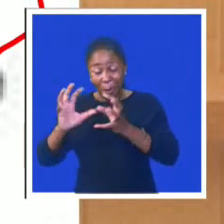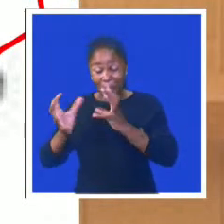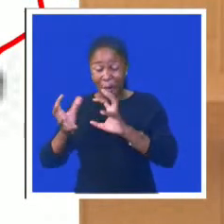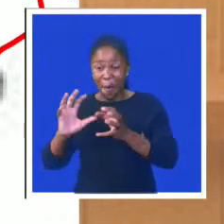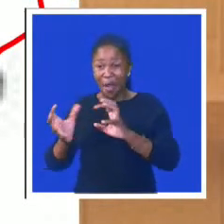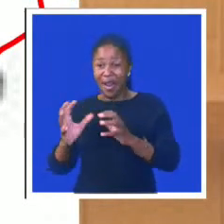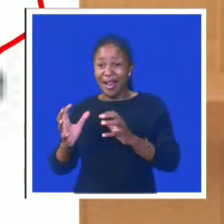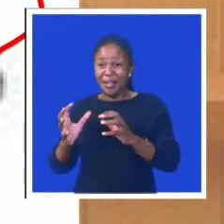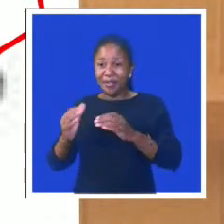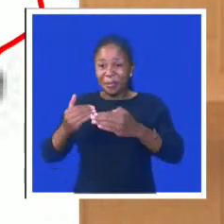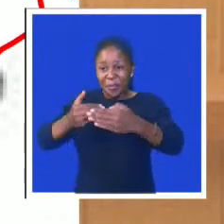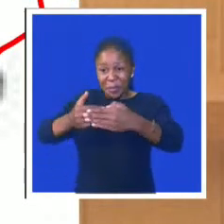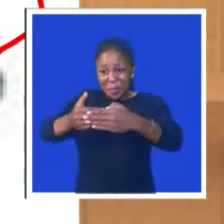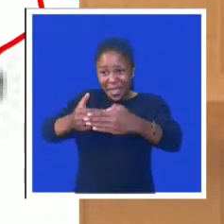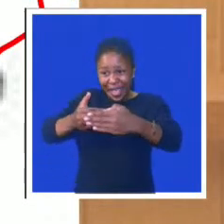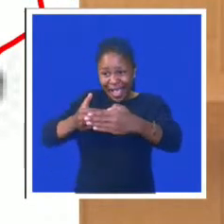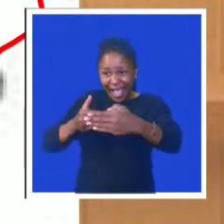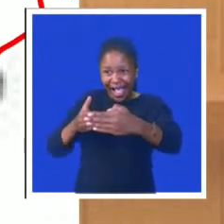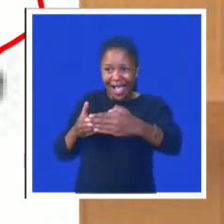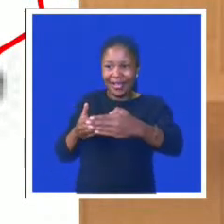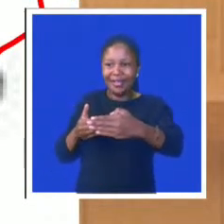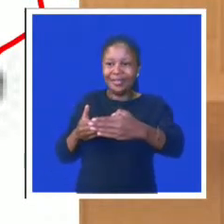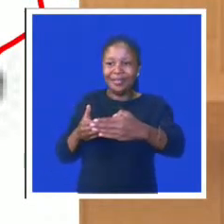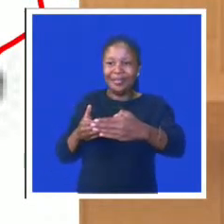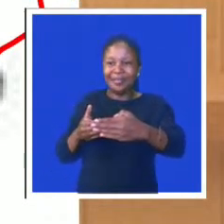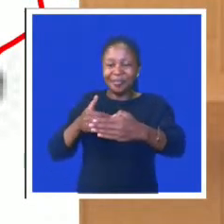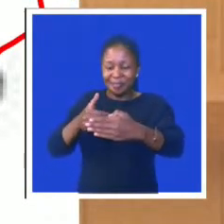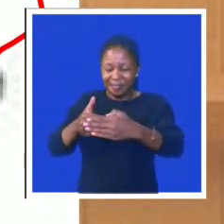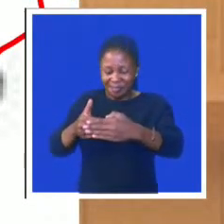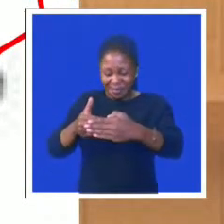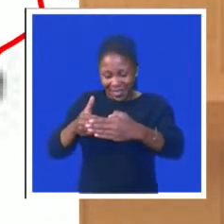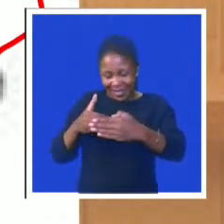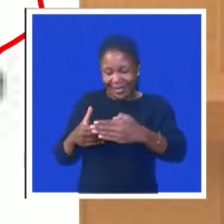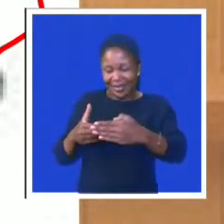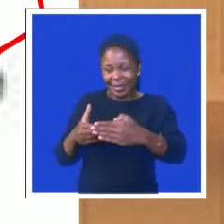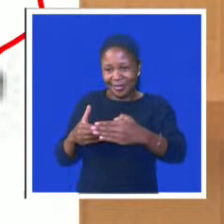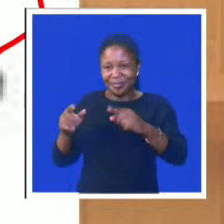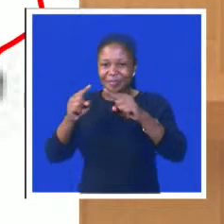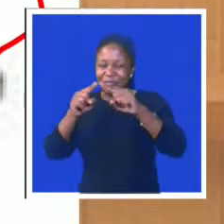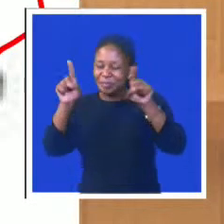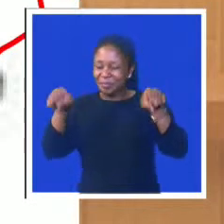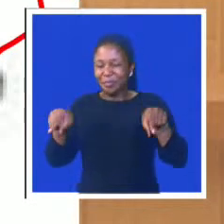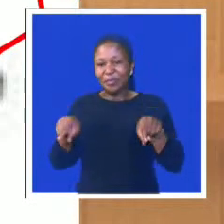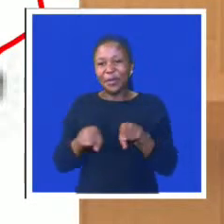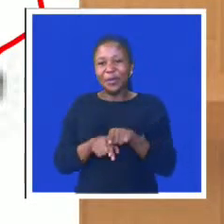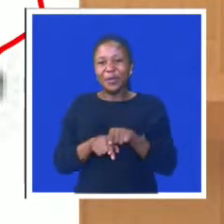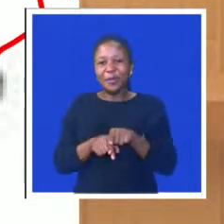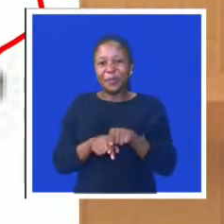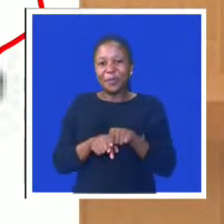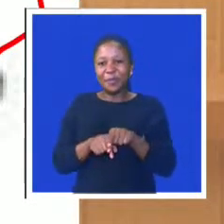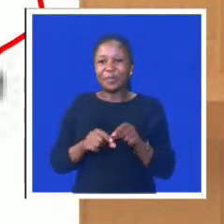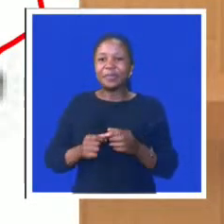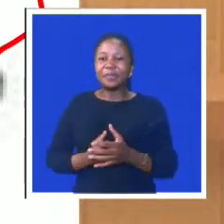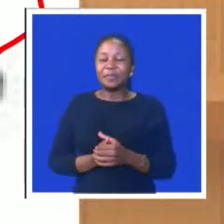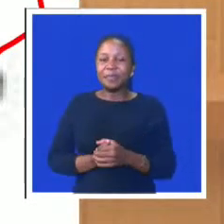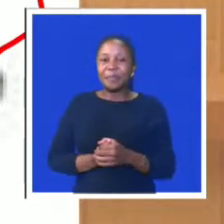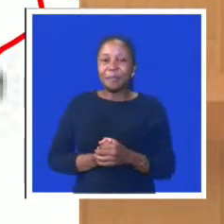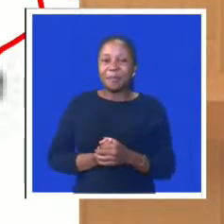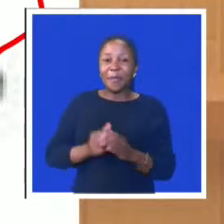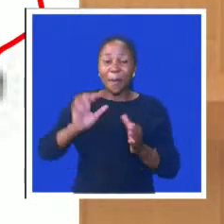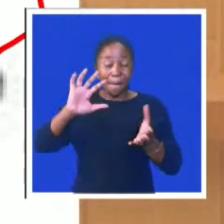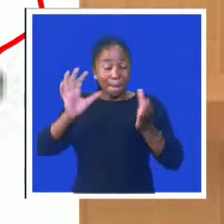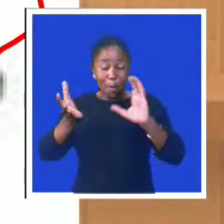ball is behind the box. The ball